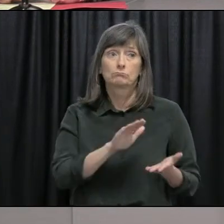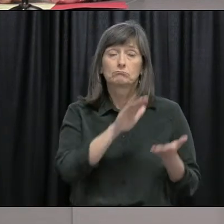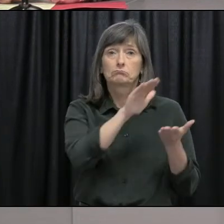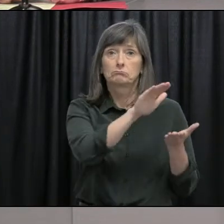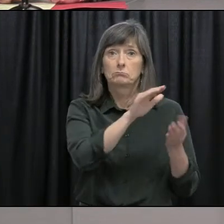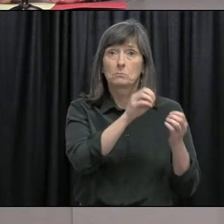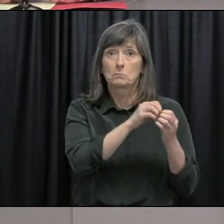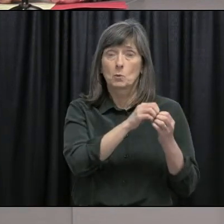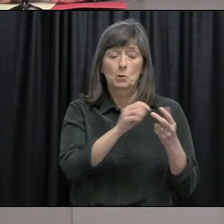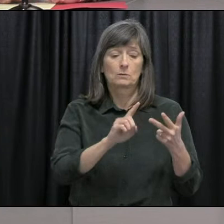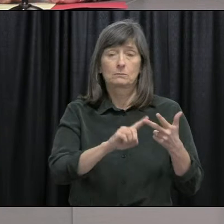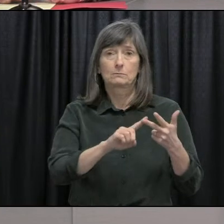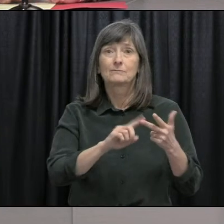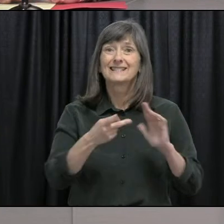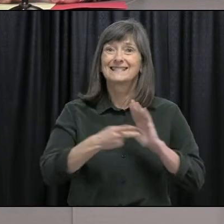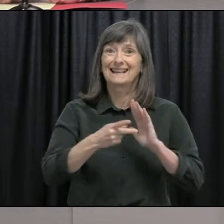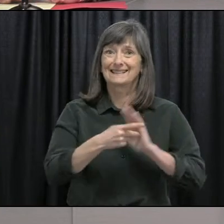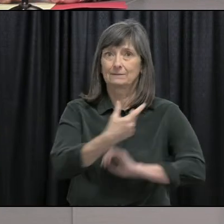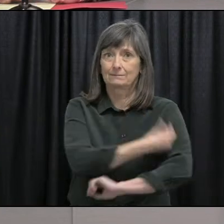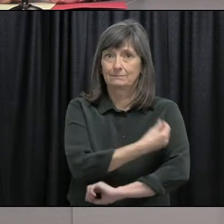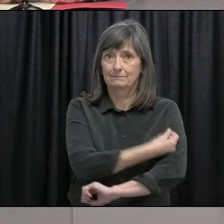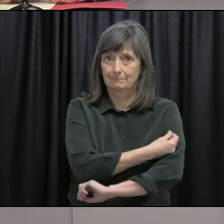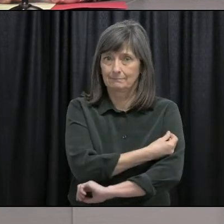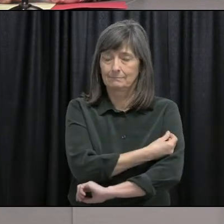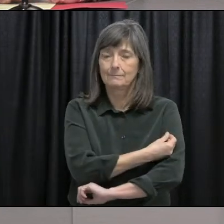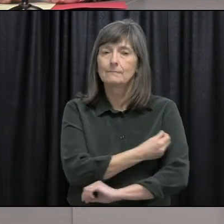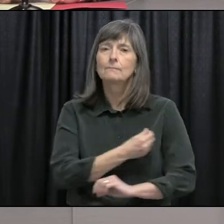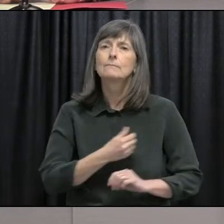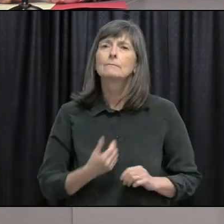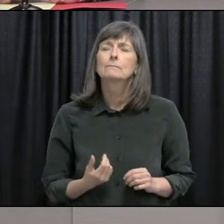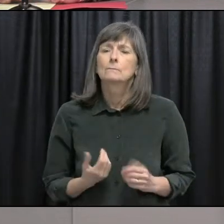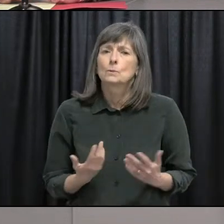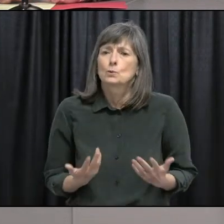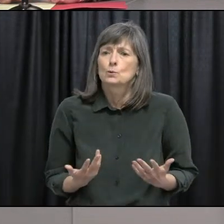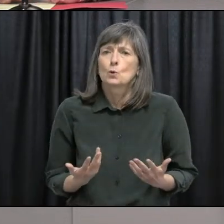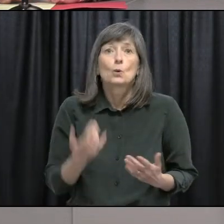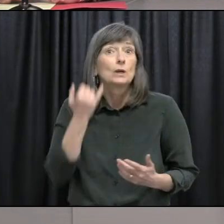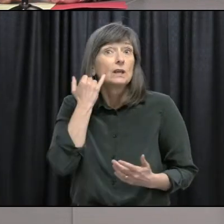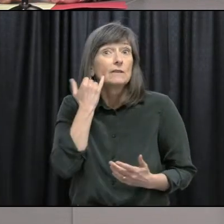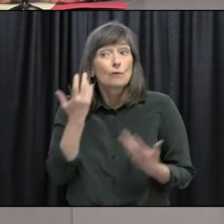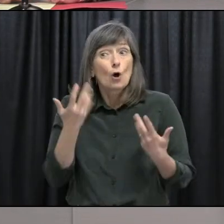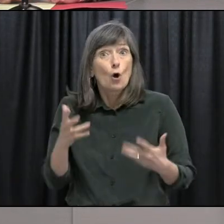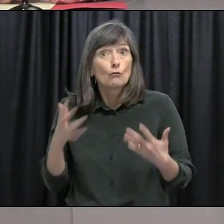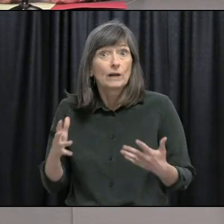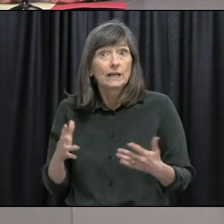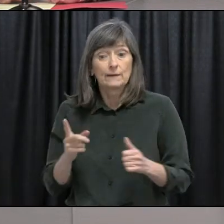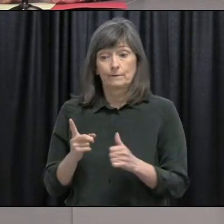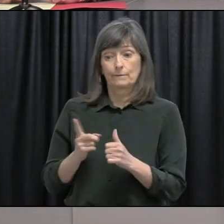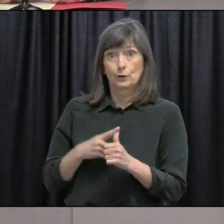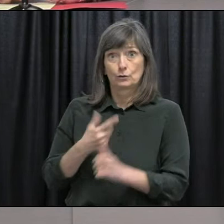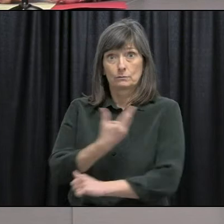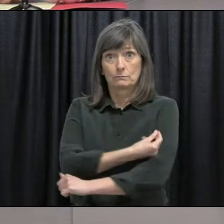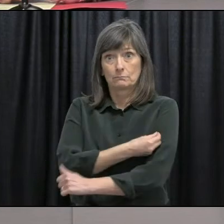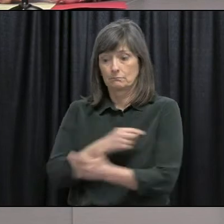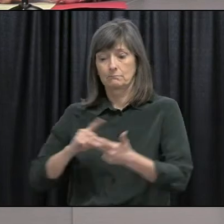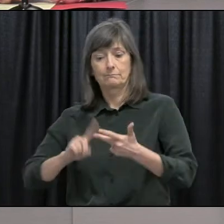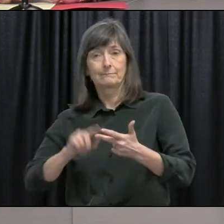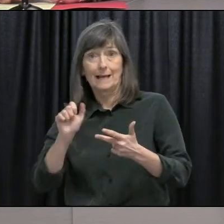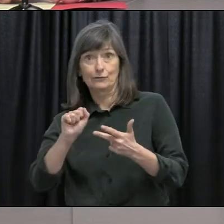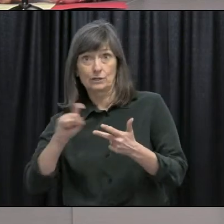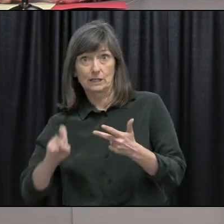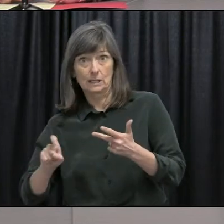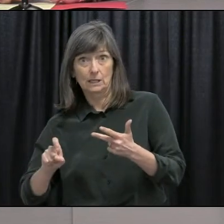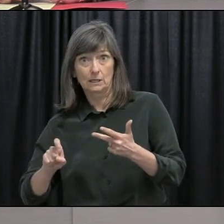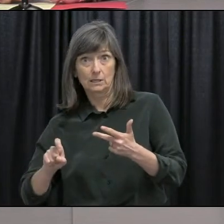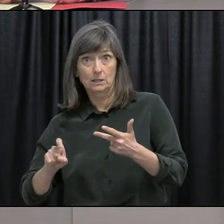fairly soon, and they're going to start second doses. So what is the plan for people who already have the first shot? Will the next shipments be used